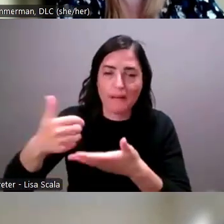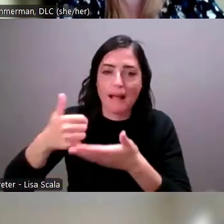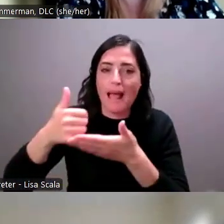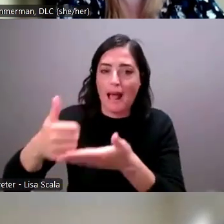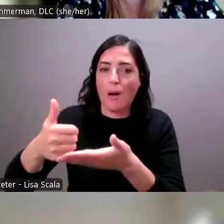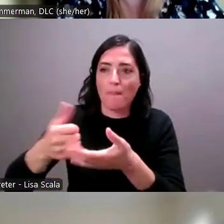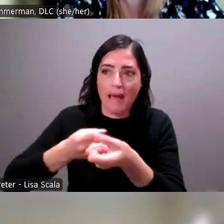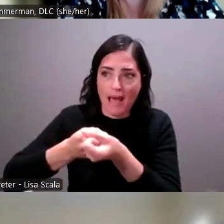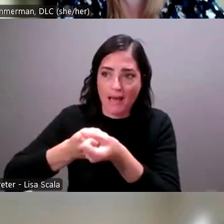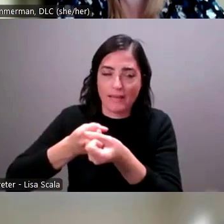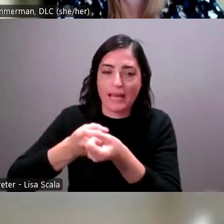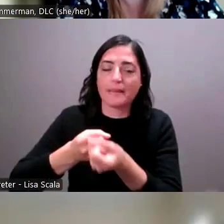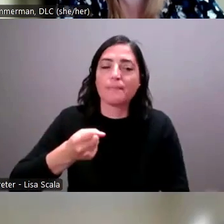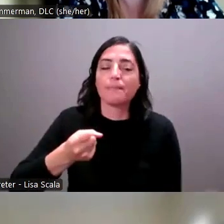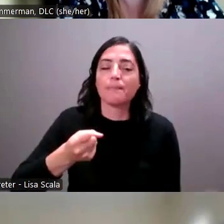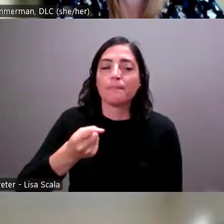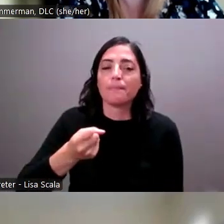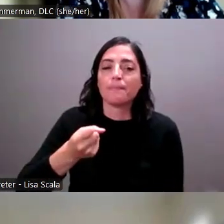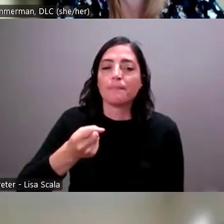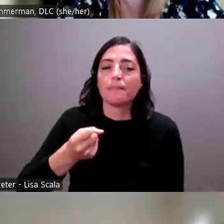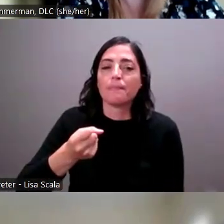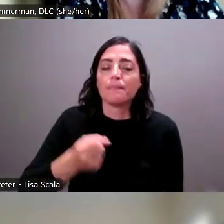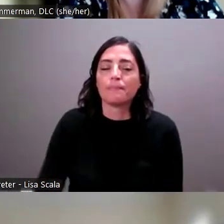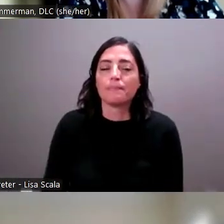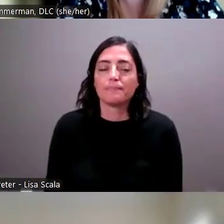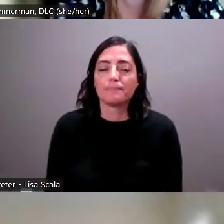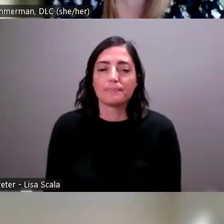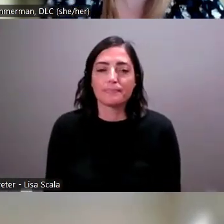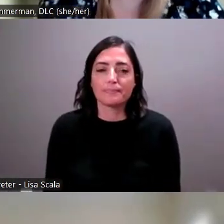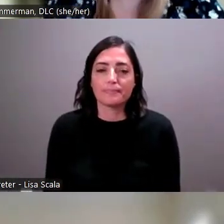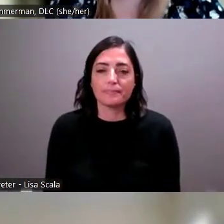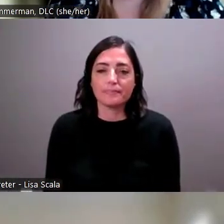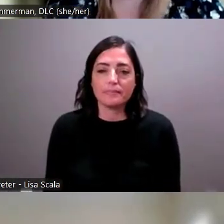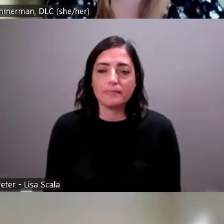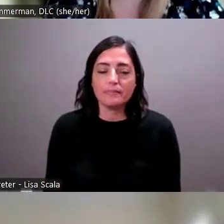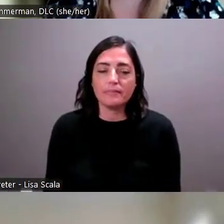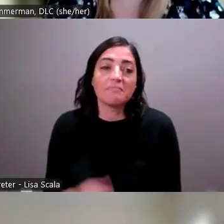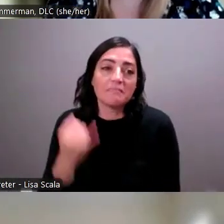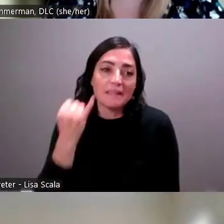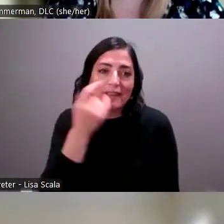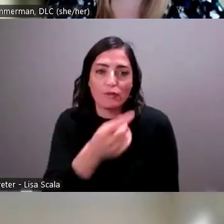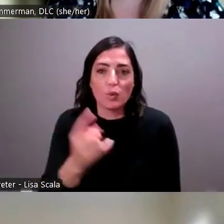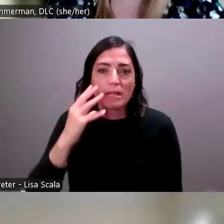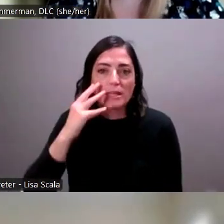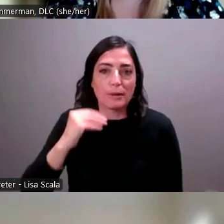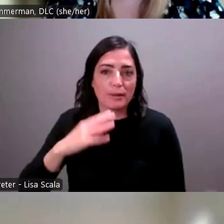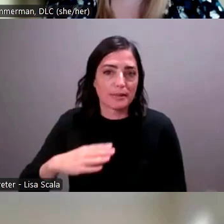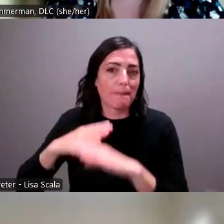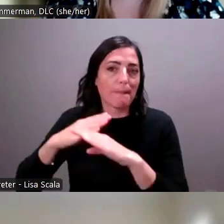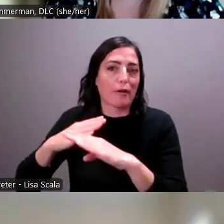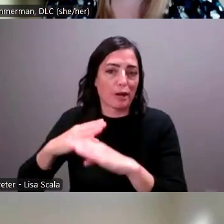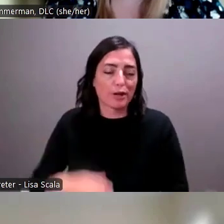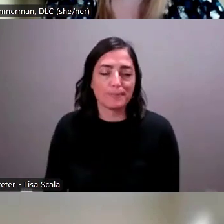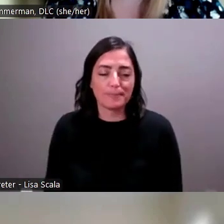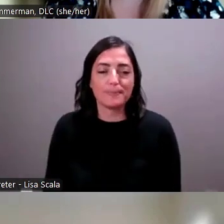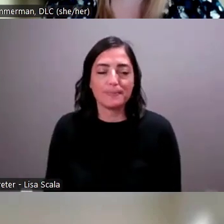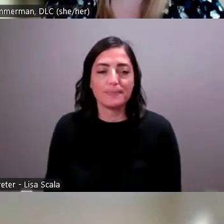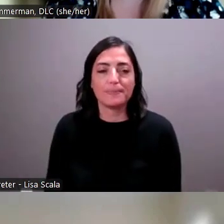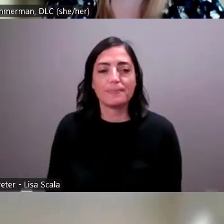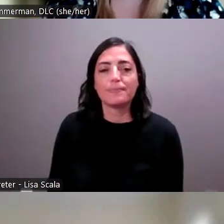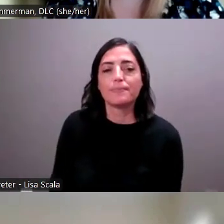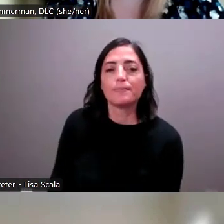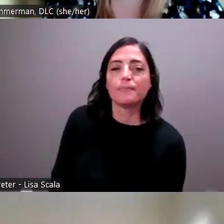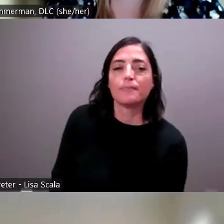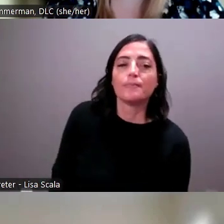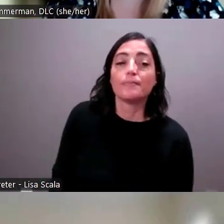we can help advocate with you if you did encounter accessibility barriers. And